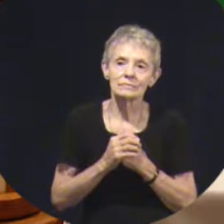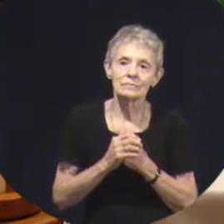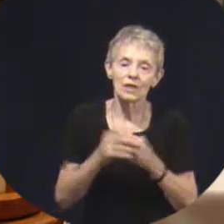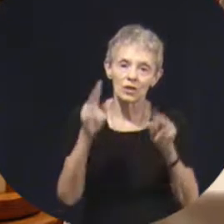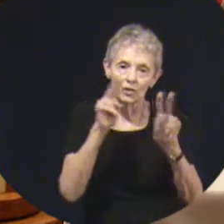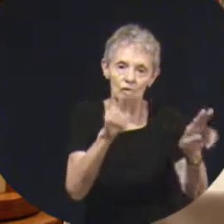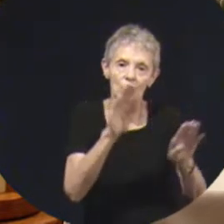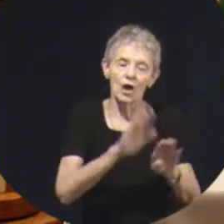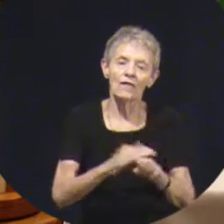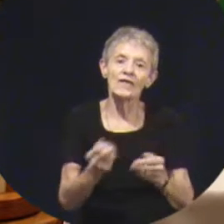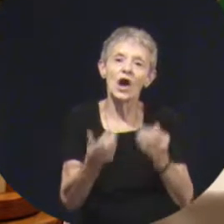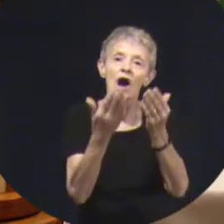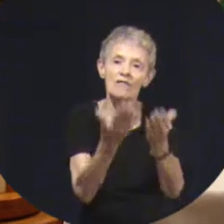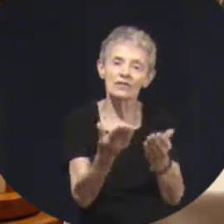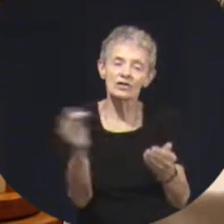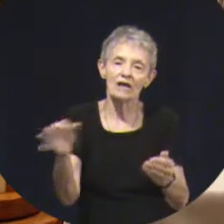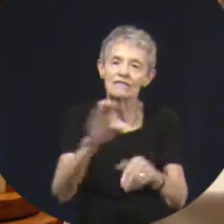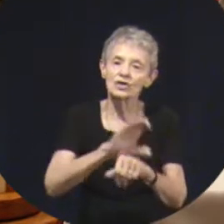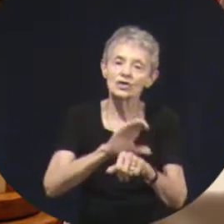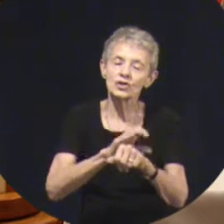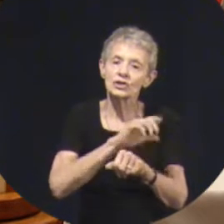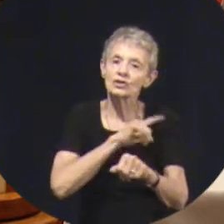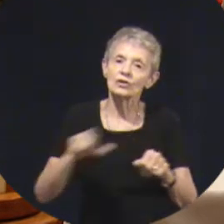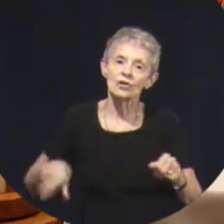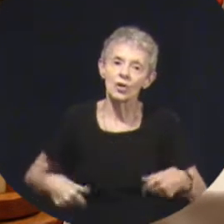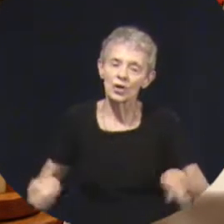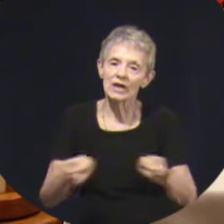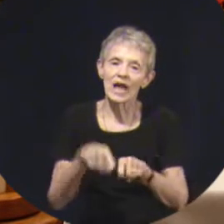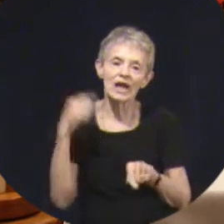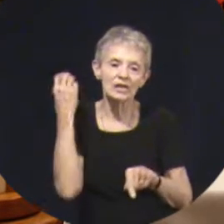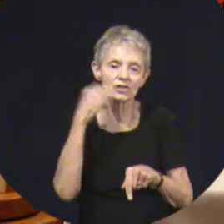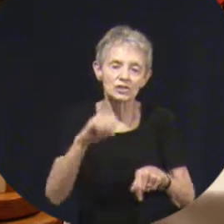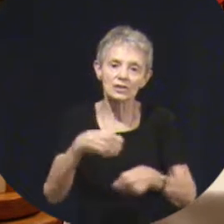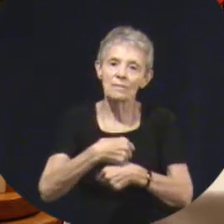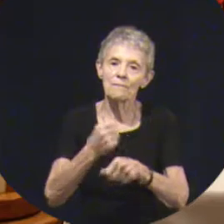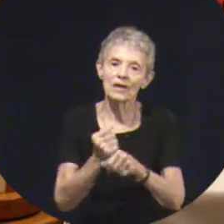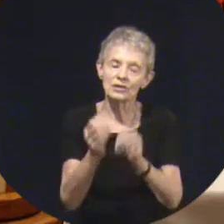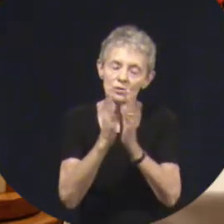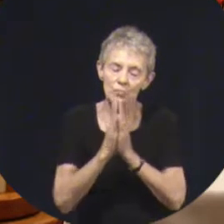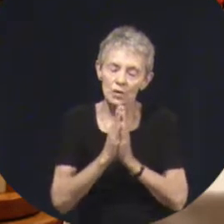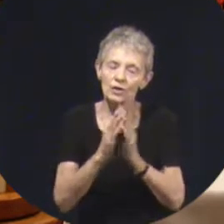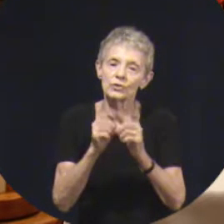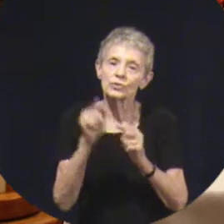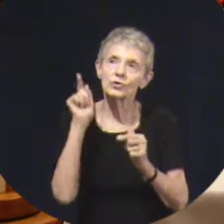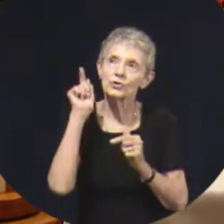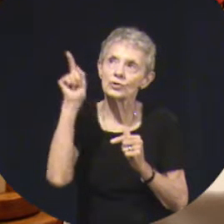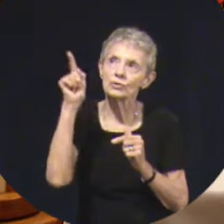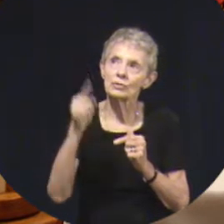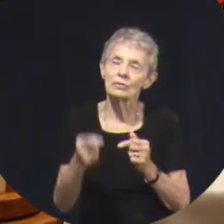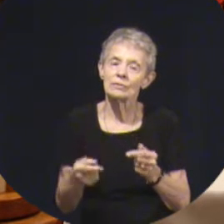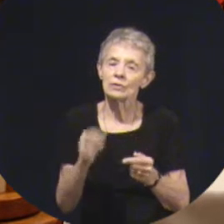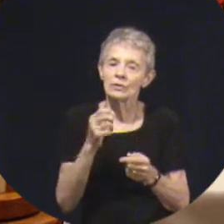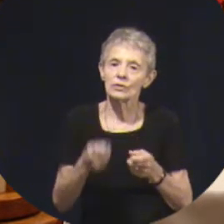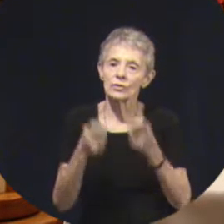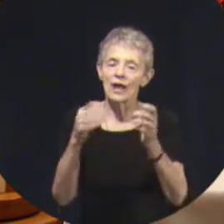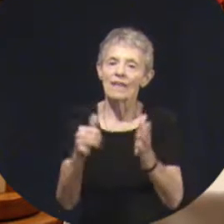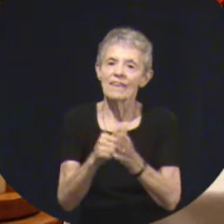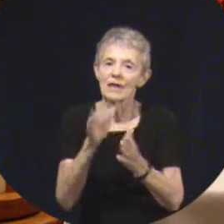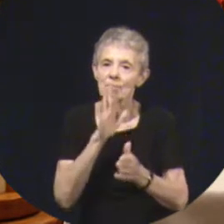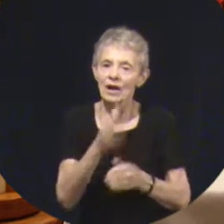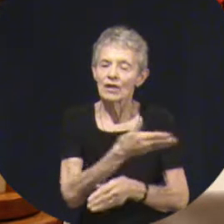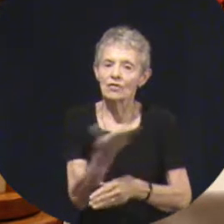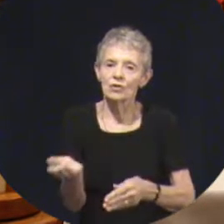Look upon the offerings of the Church, O Lord, as she makes her prayer to you, and grant that, when consumed by those who believe, they